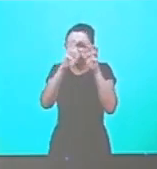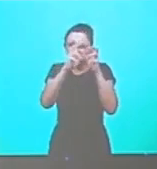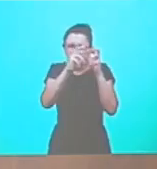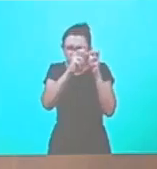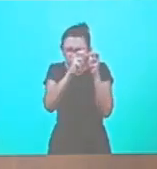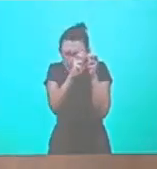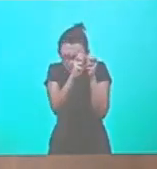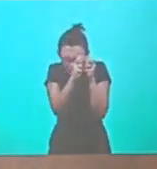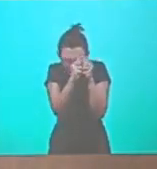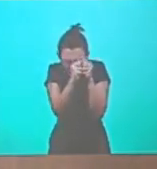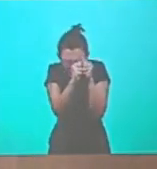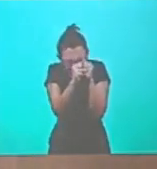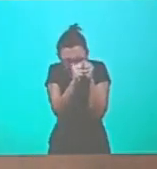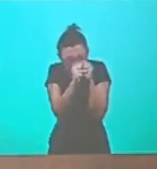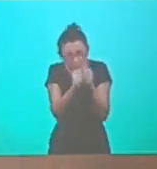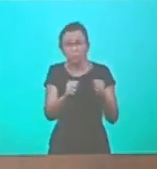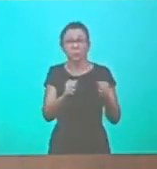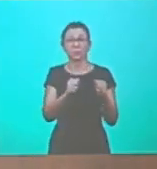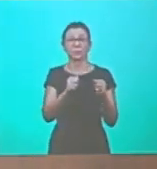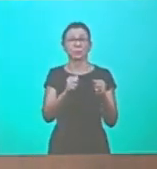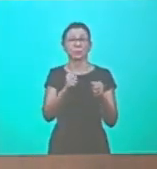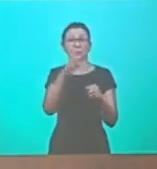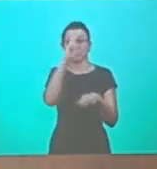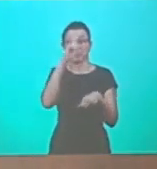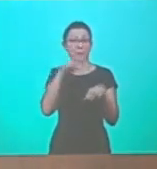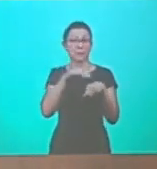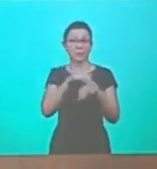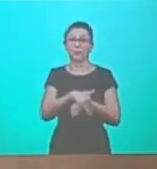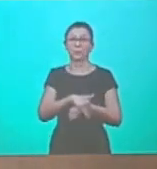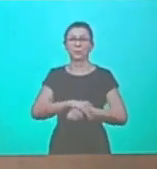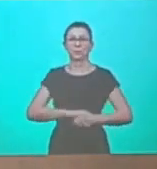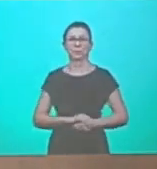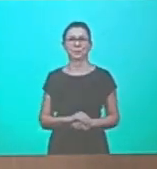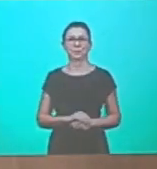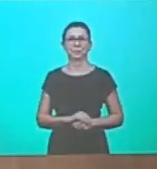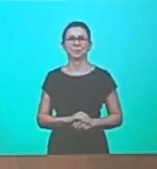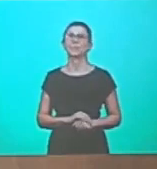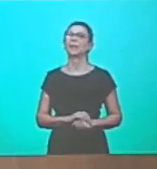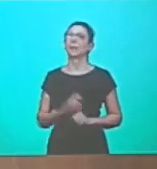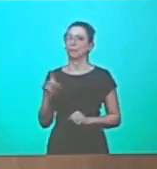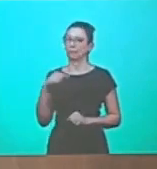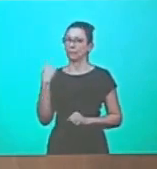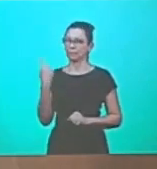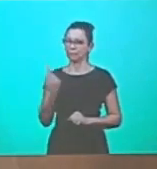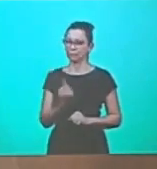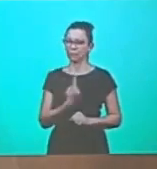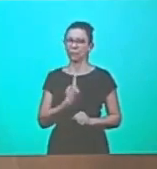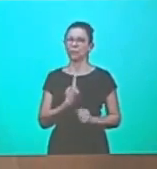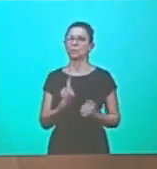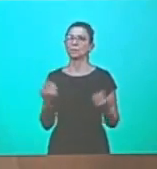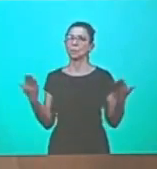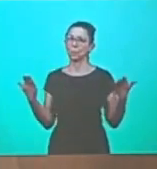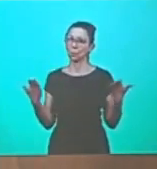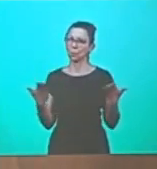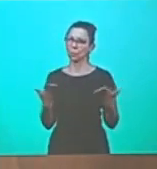At midnight, this tells us of a time with a lot of sin. It's the darkest time of the